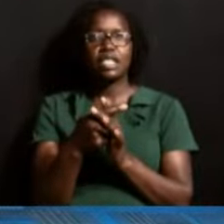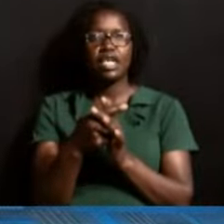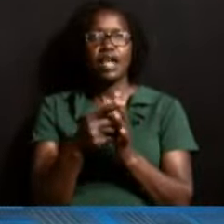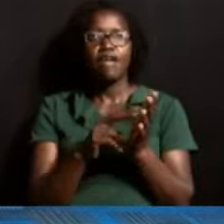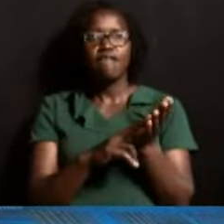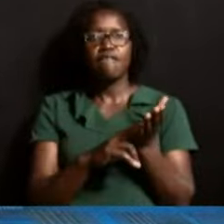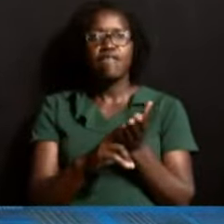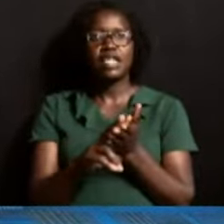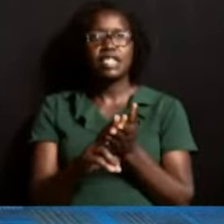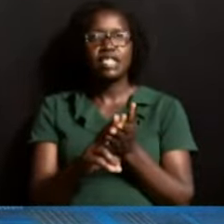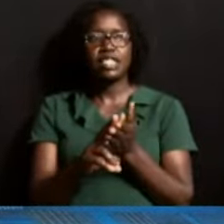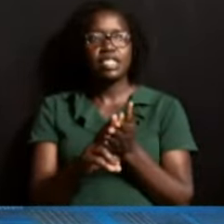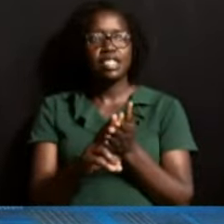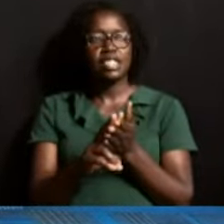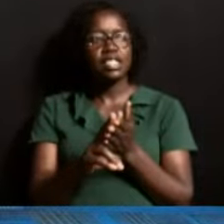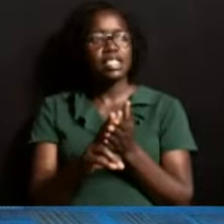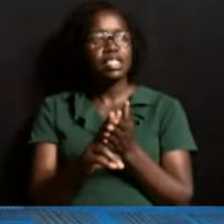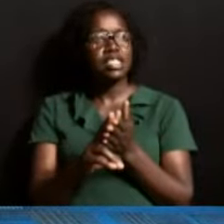verse